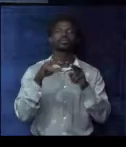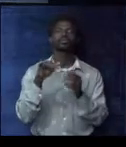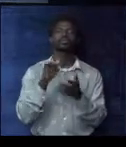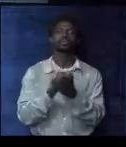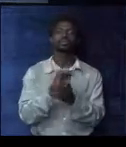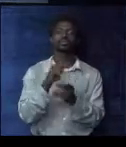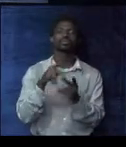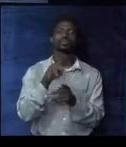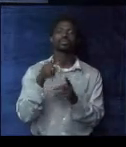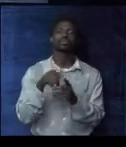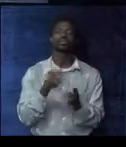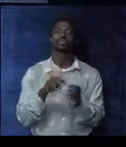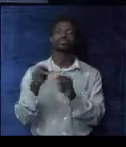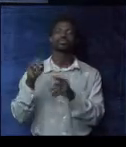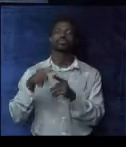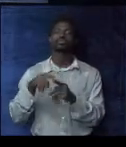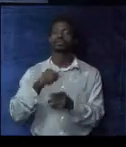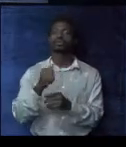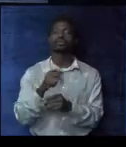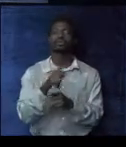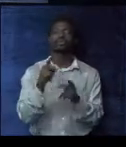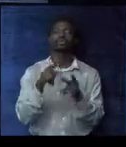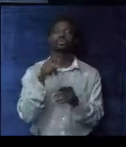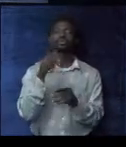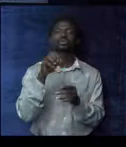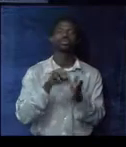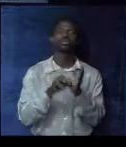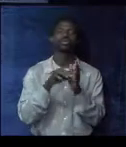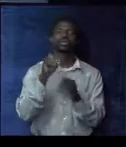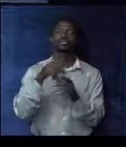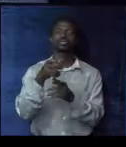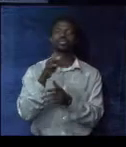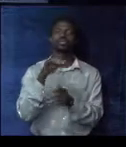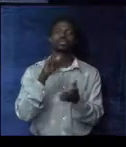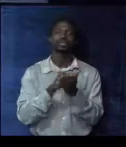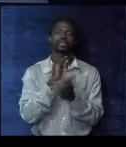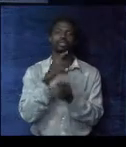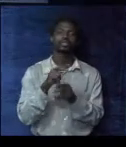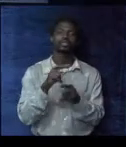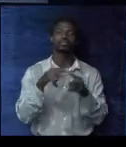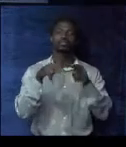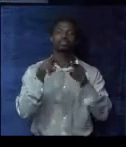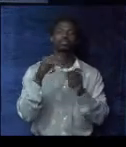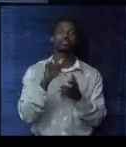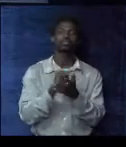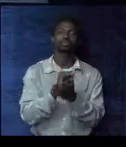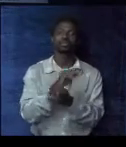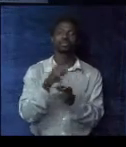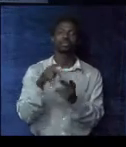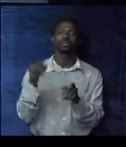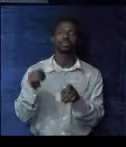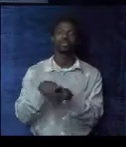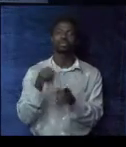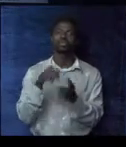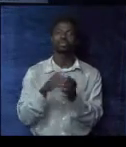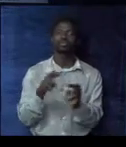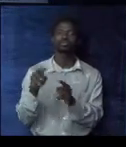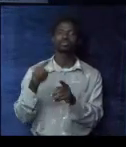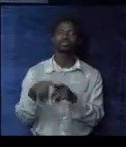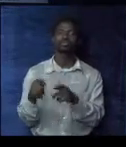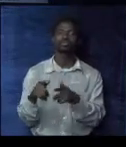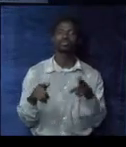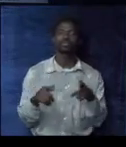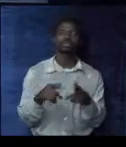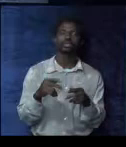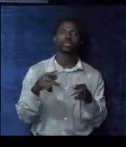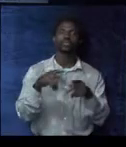And when you move it to the next place, you'll be counting in hundreds. That is the value of that place. So as a digit moves to the left,